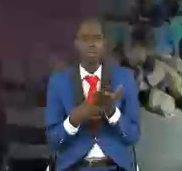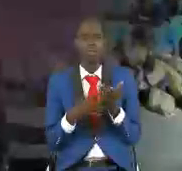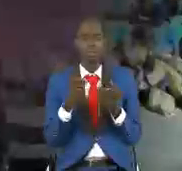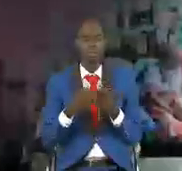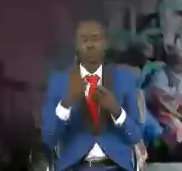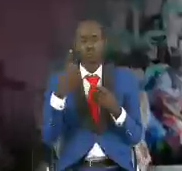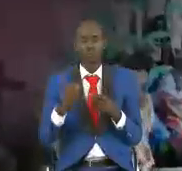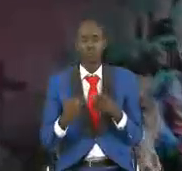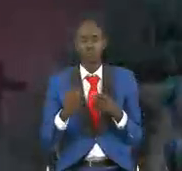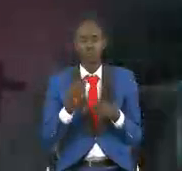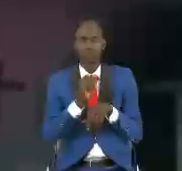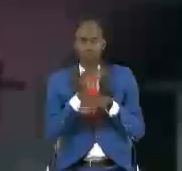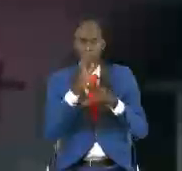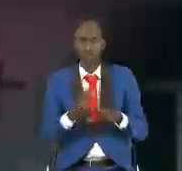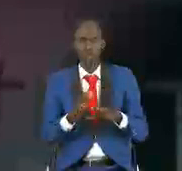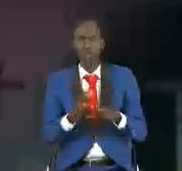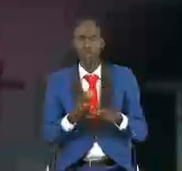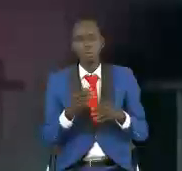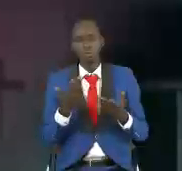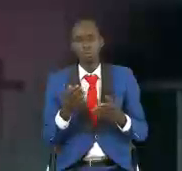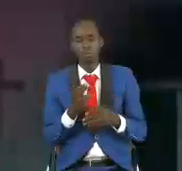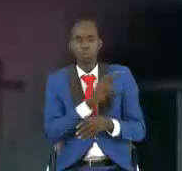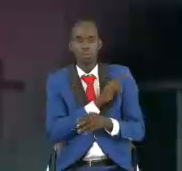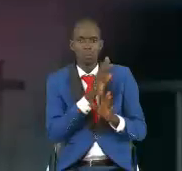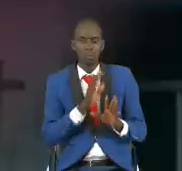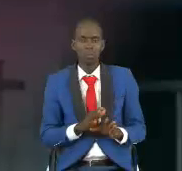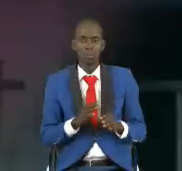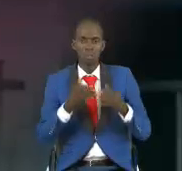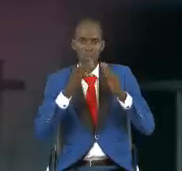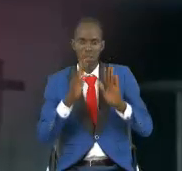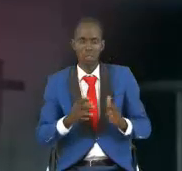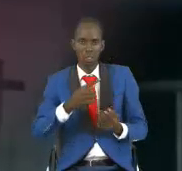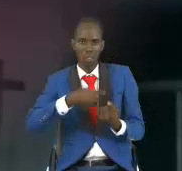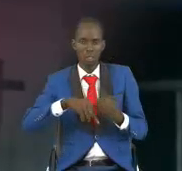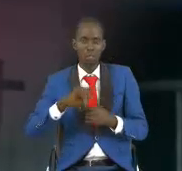supervisor, and it should be put on the basket in front of you.